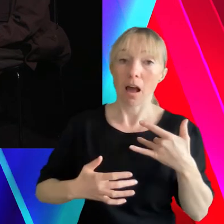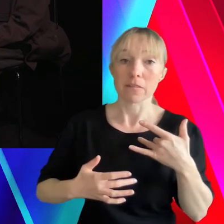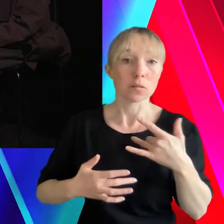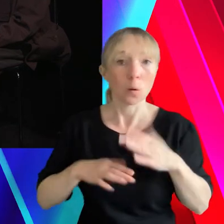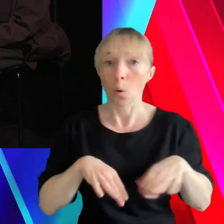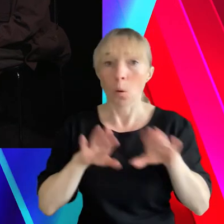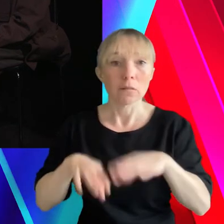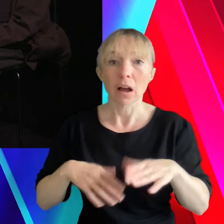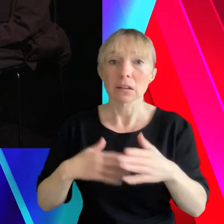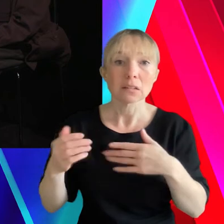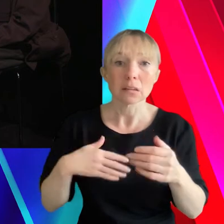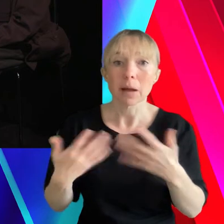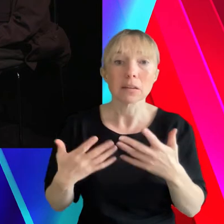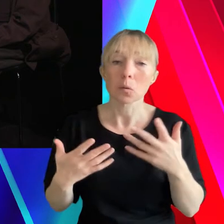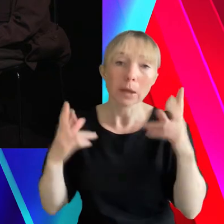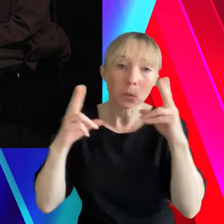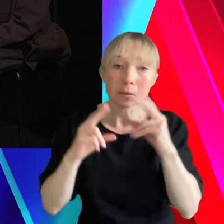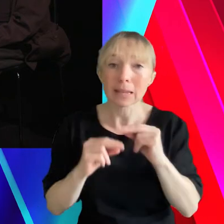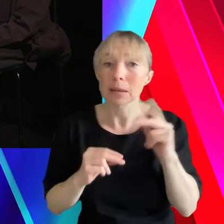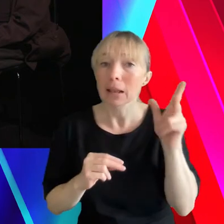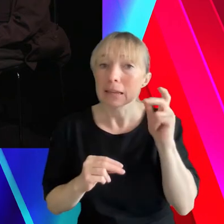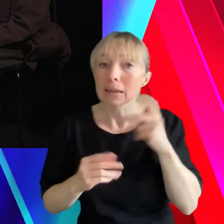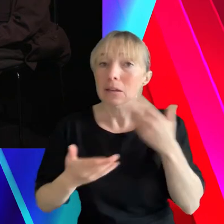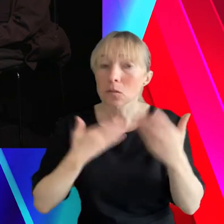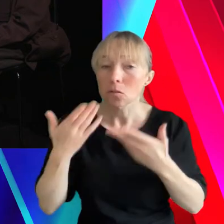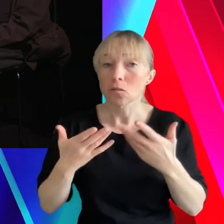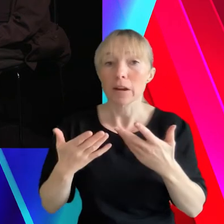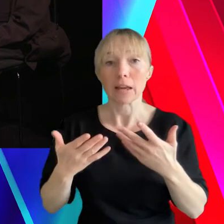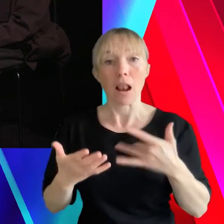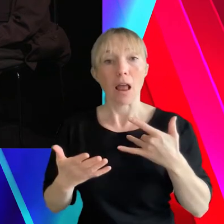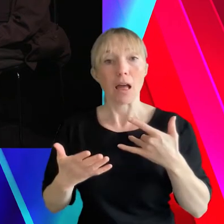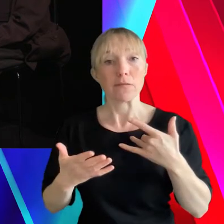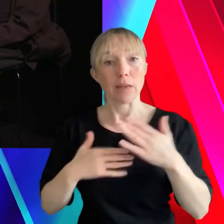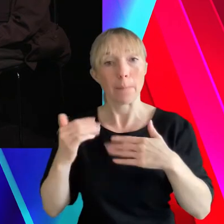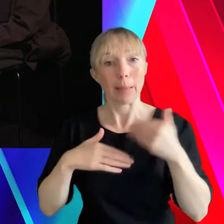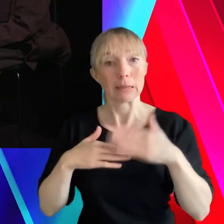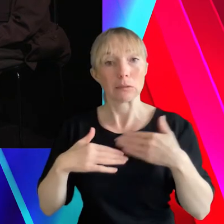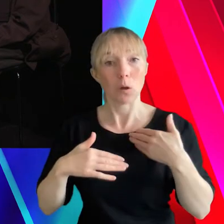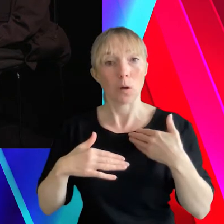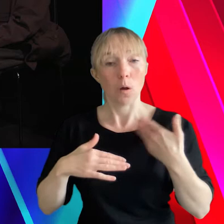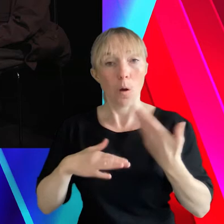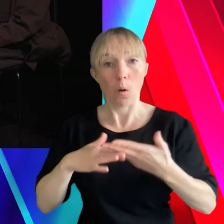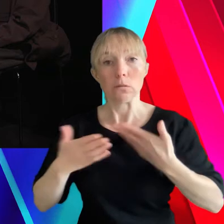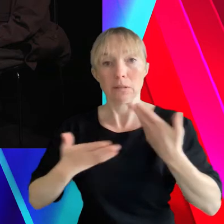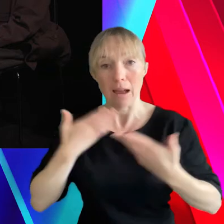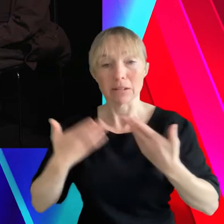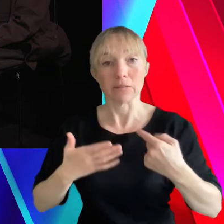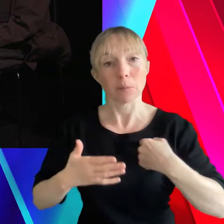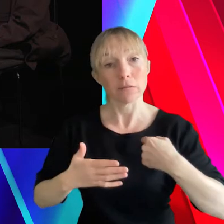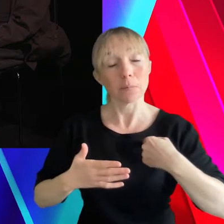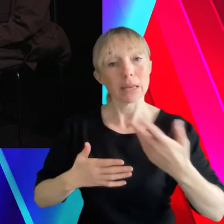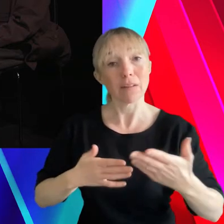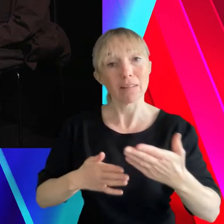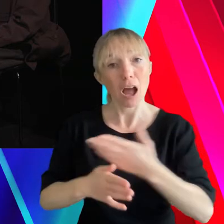go to sleep listening to stories. Our lives are built on these narratives. But for me, very early, what was interesting